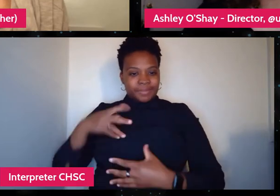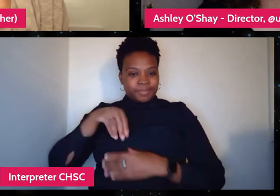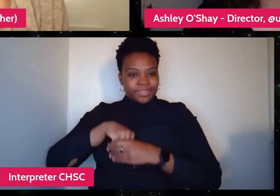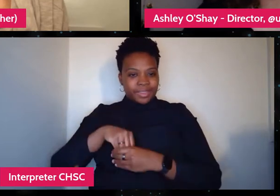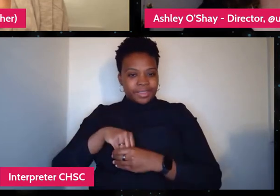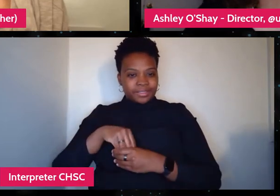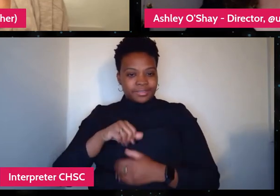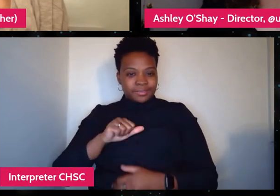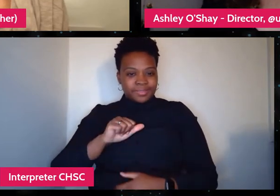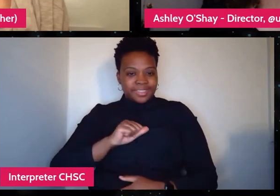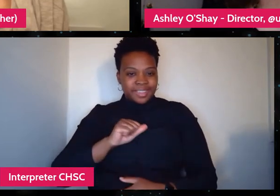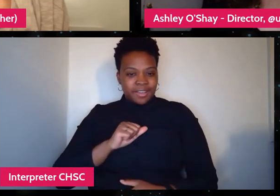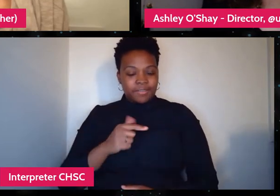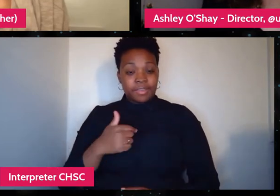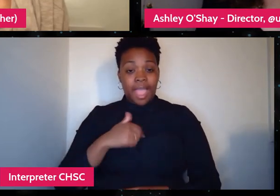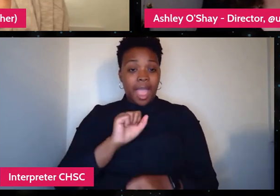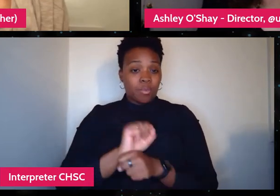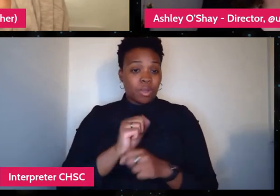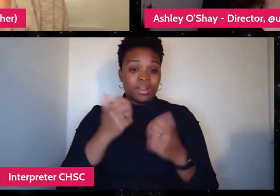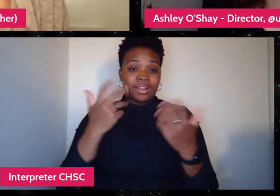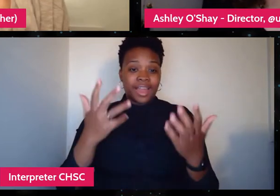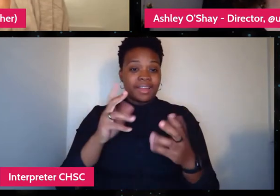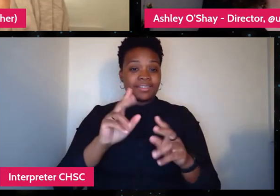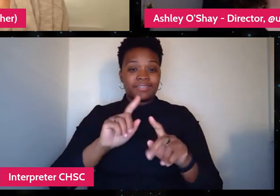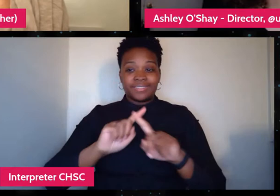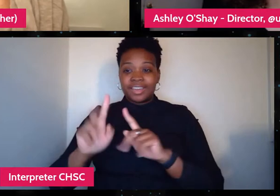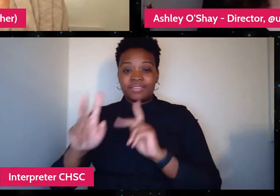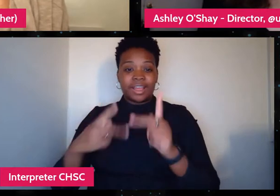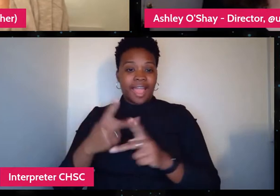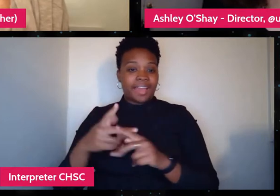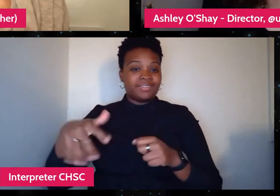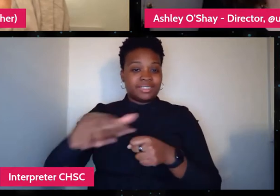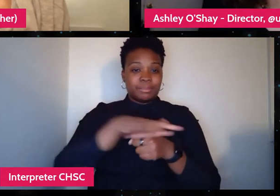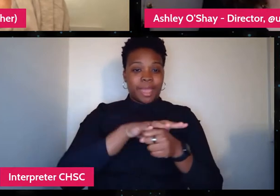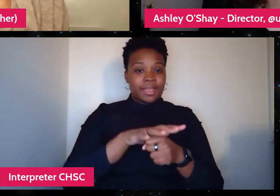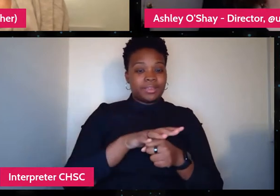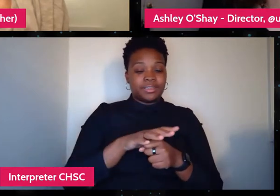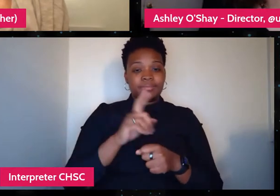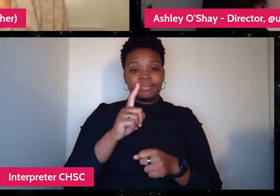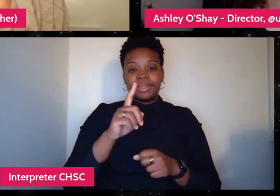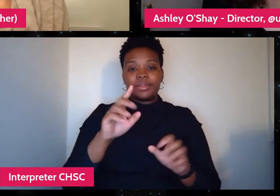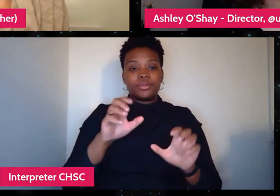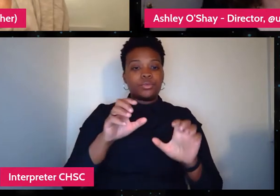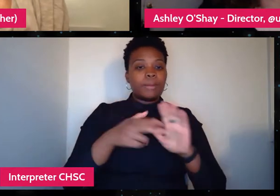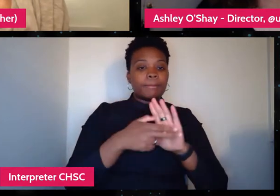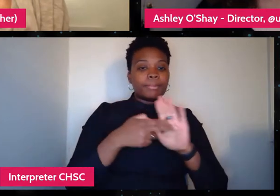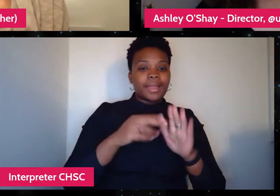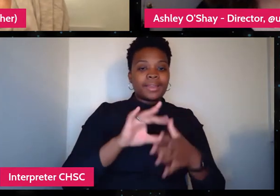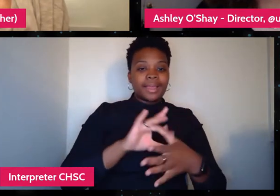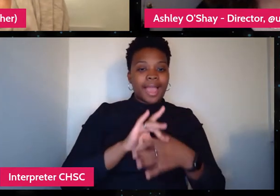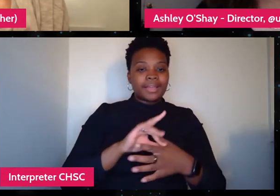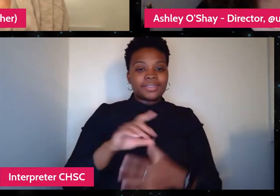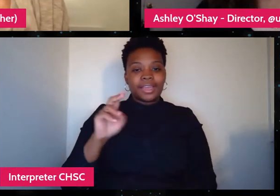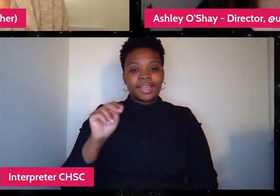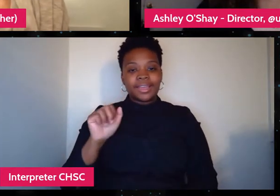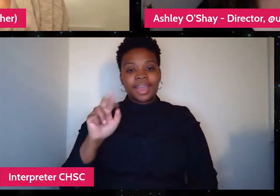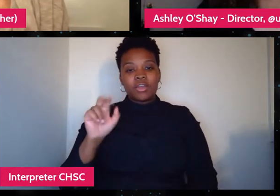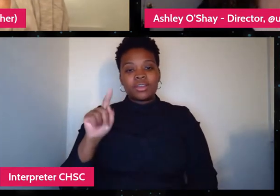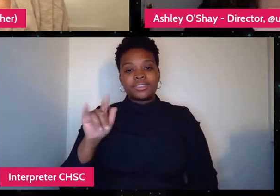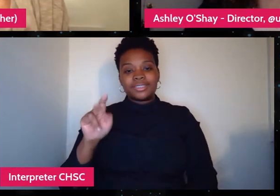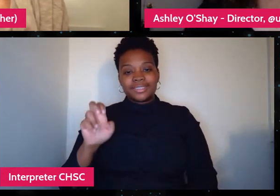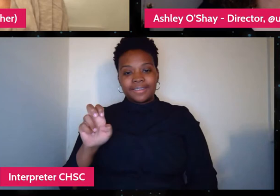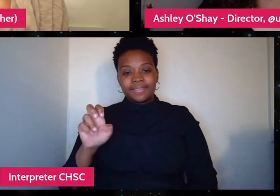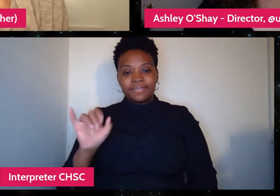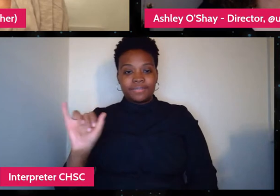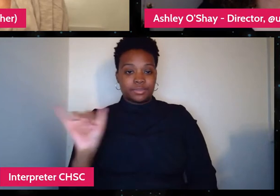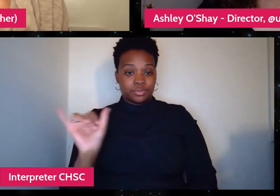although I work in a lot of different types of spaces, I do, you know, branded content and narrative as well sometimes, but